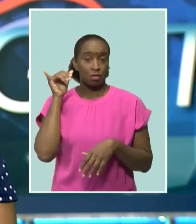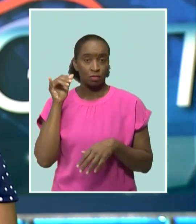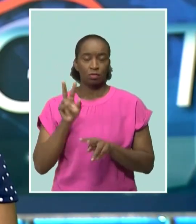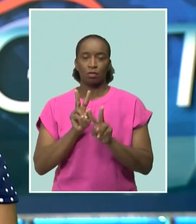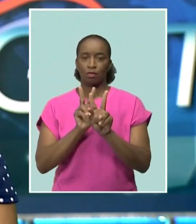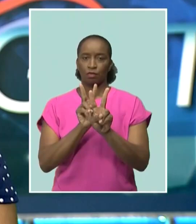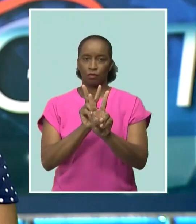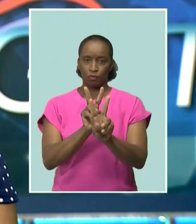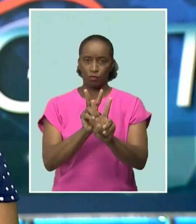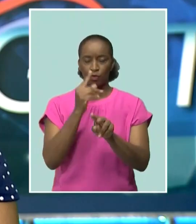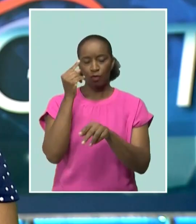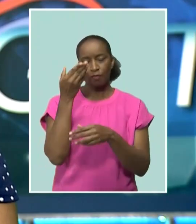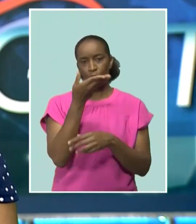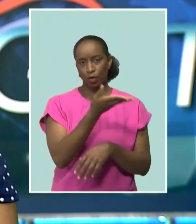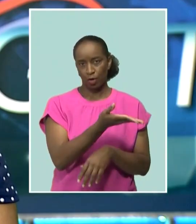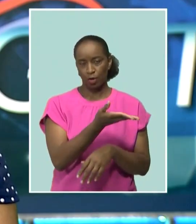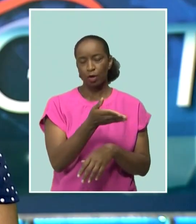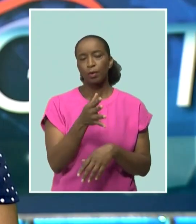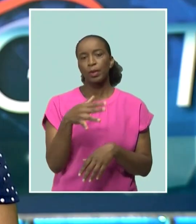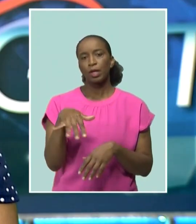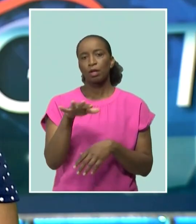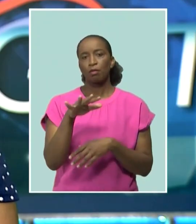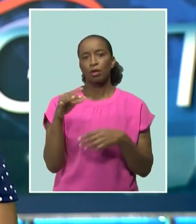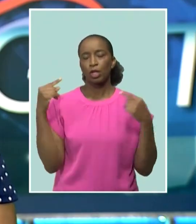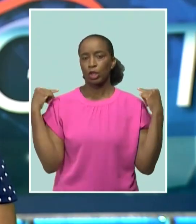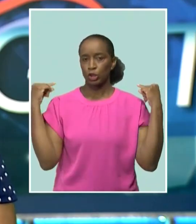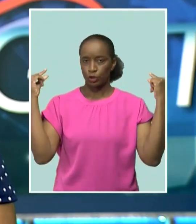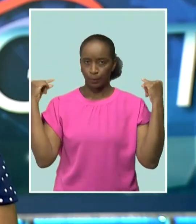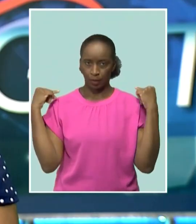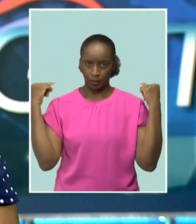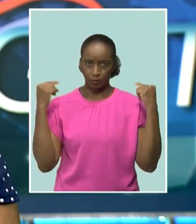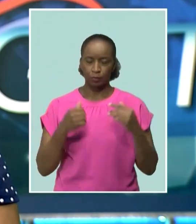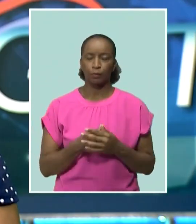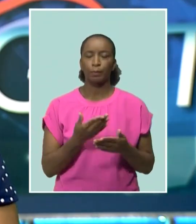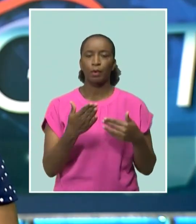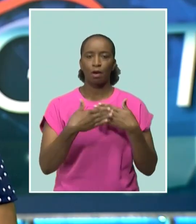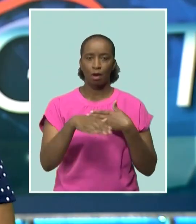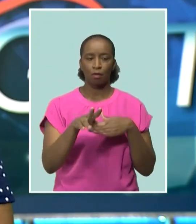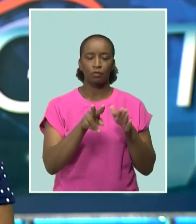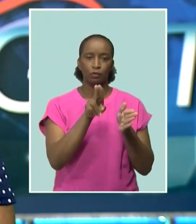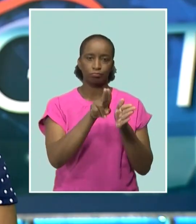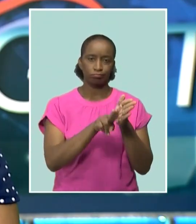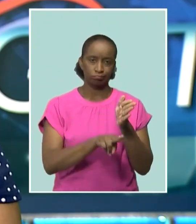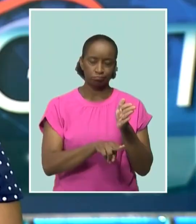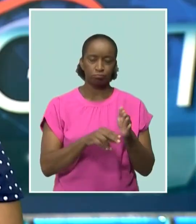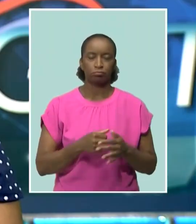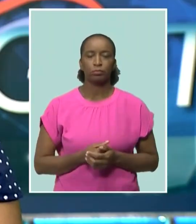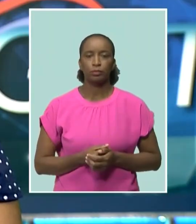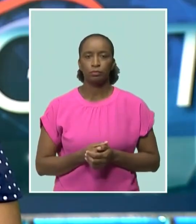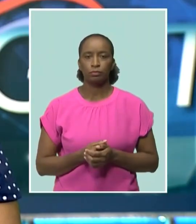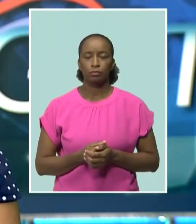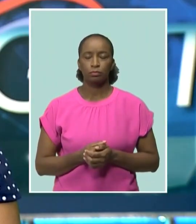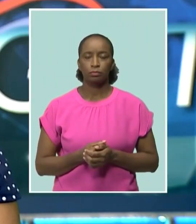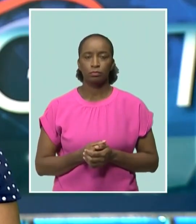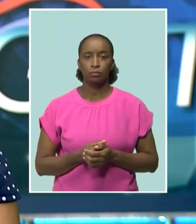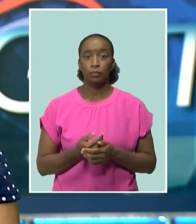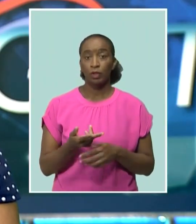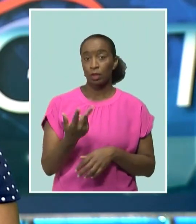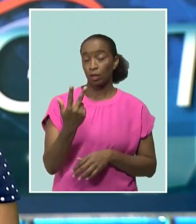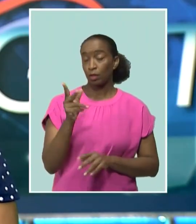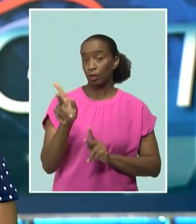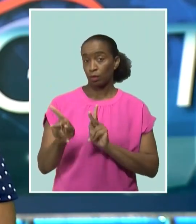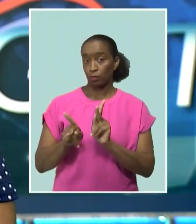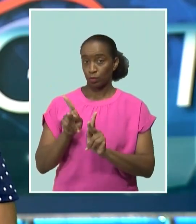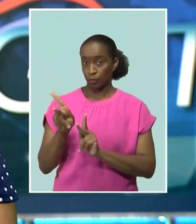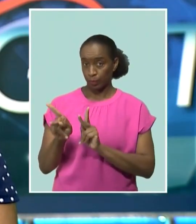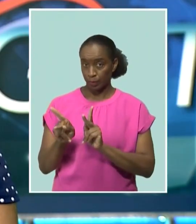Garfield Sobers complex before being laid to rest at Coral Ridge. Well, 3 people, including a mother